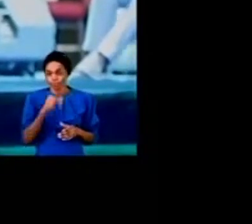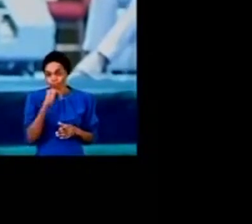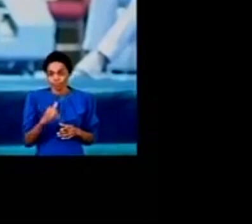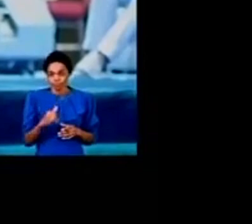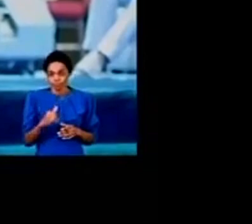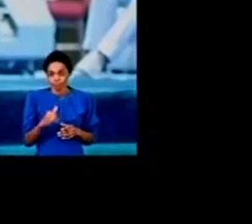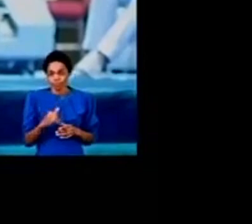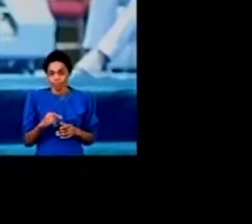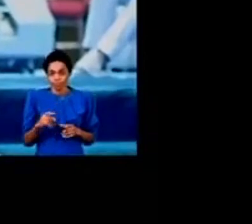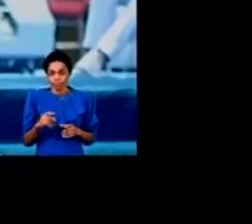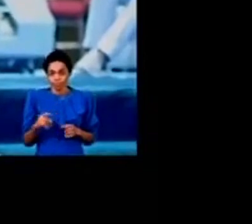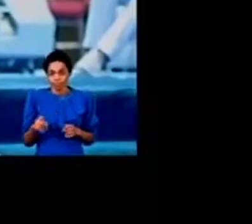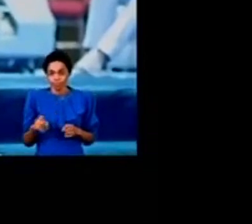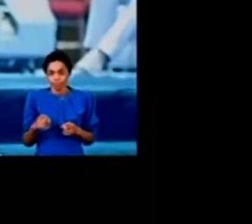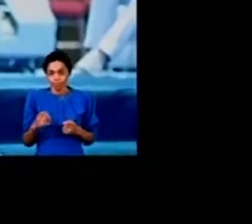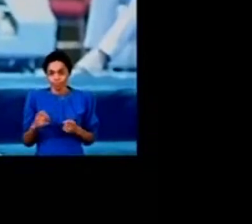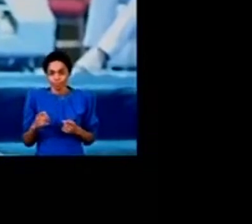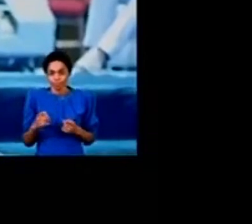Lord.